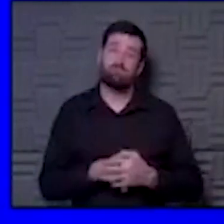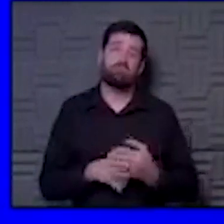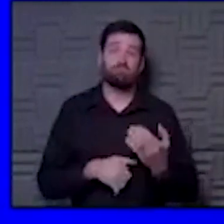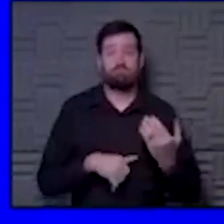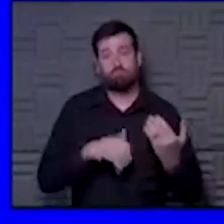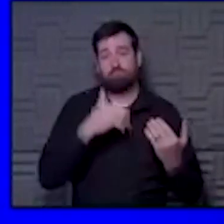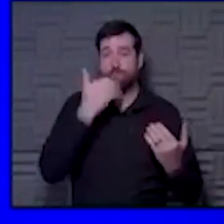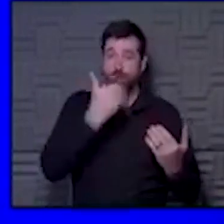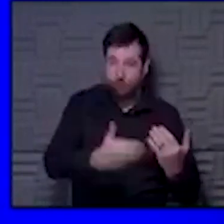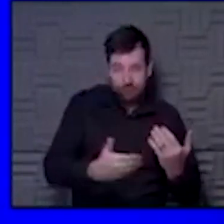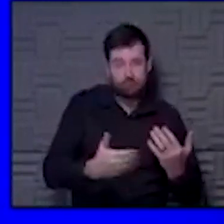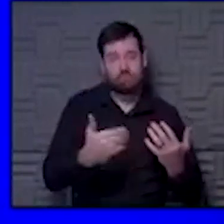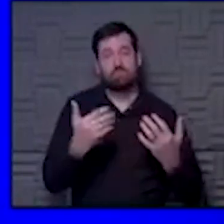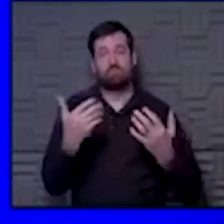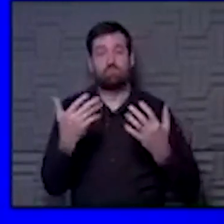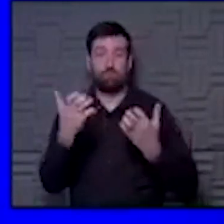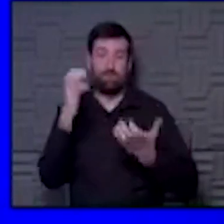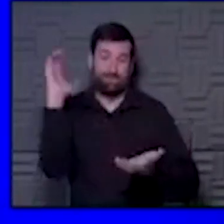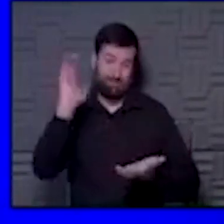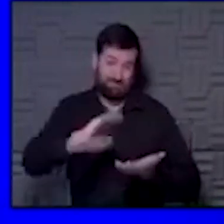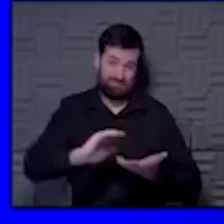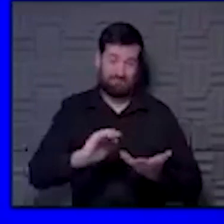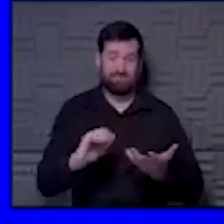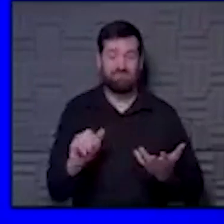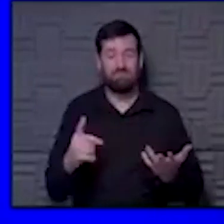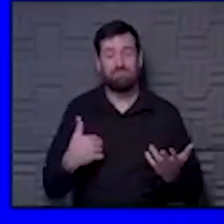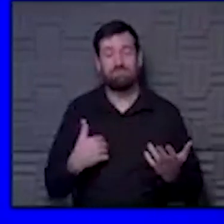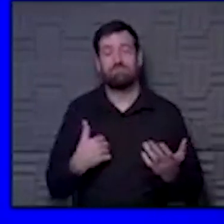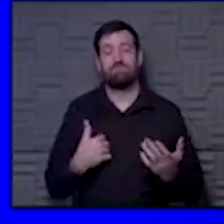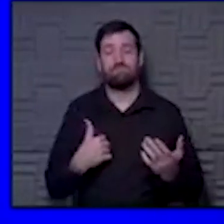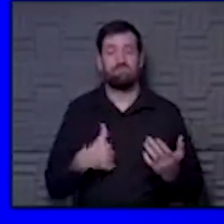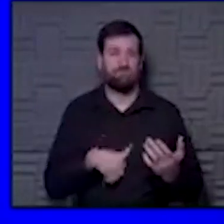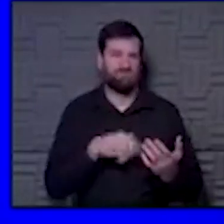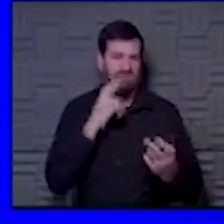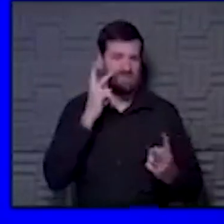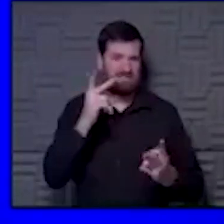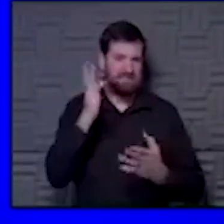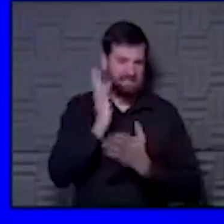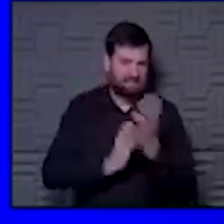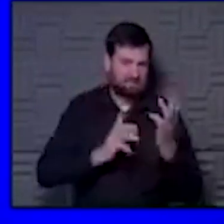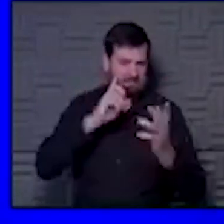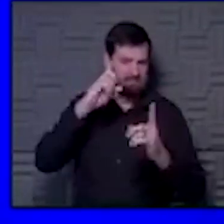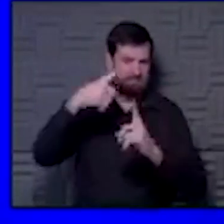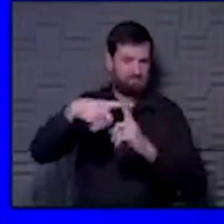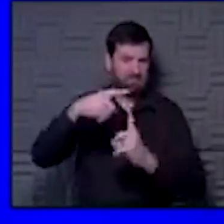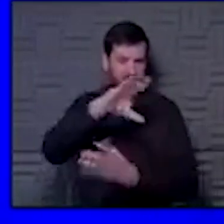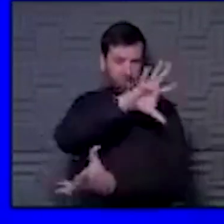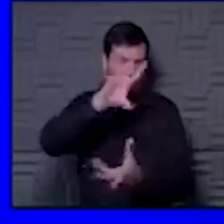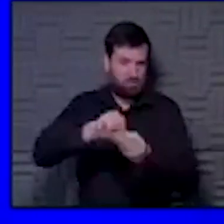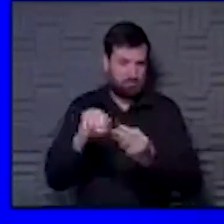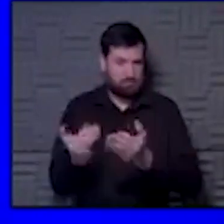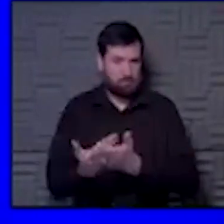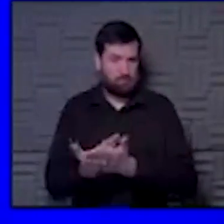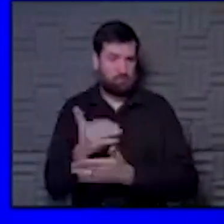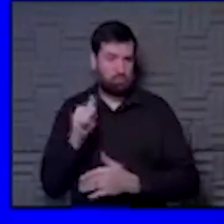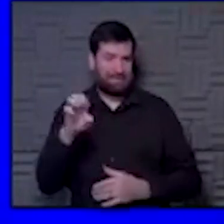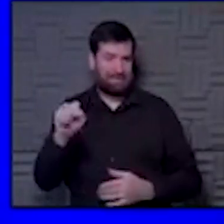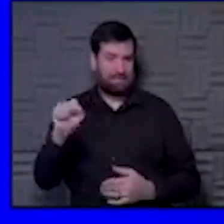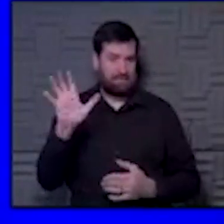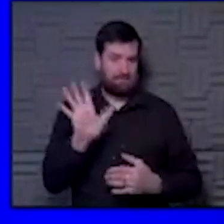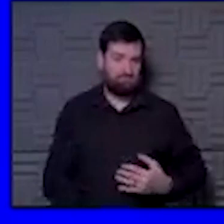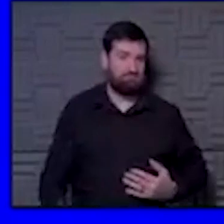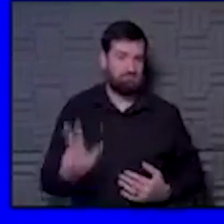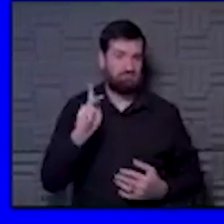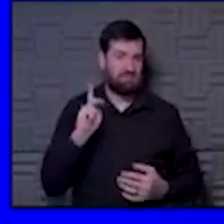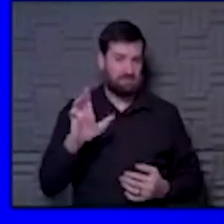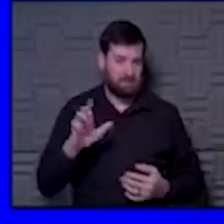good. We would like it to decrease. Certainly, I think we see some optimism in the total number of new cases in the Kansas City area,